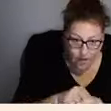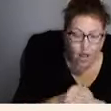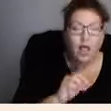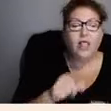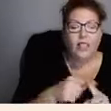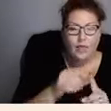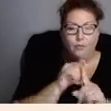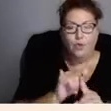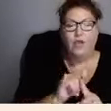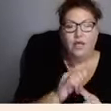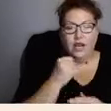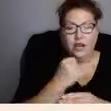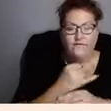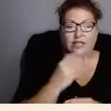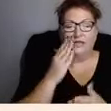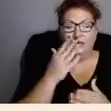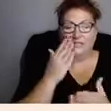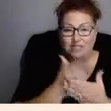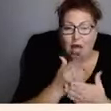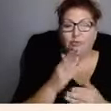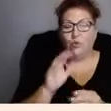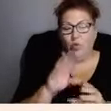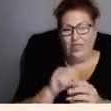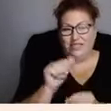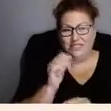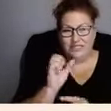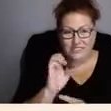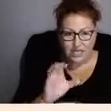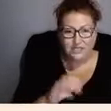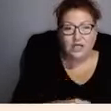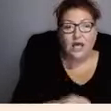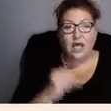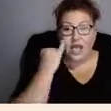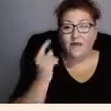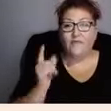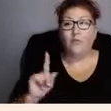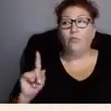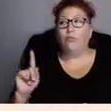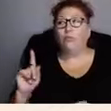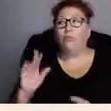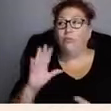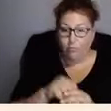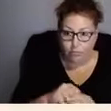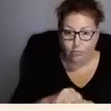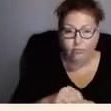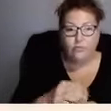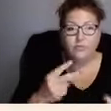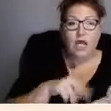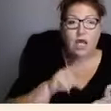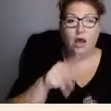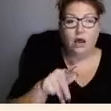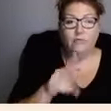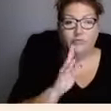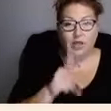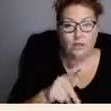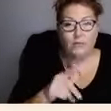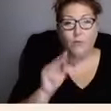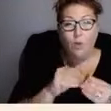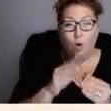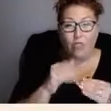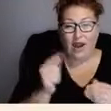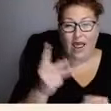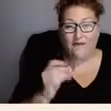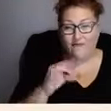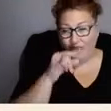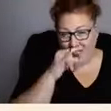time. Think about it. If bystanders became upstanders every time there was a bullying incident, more than half of all kids would be spared a